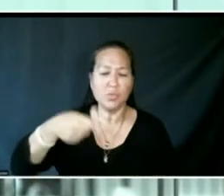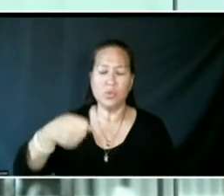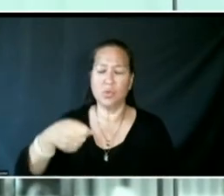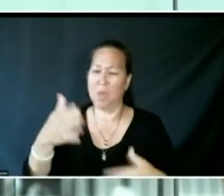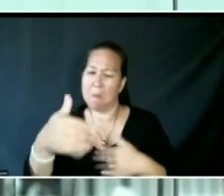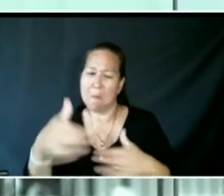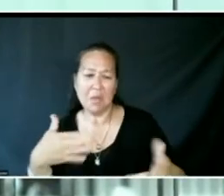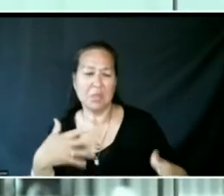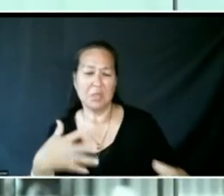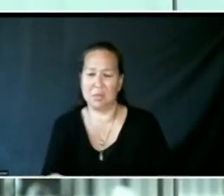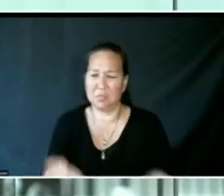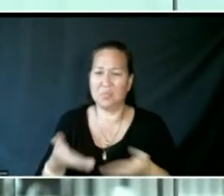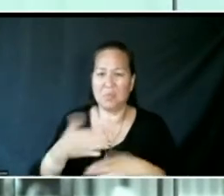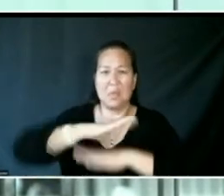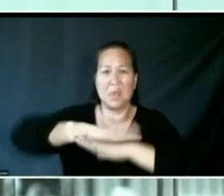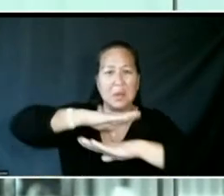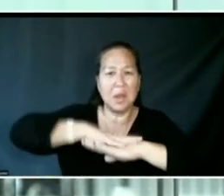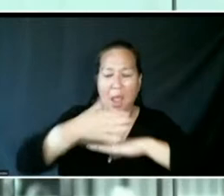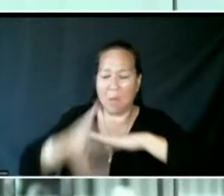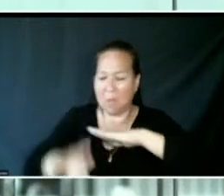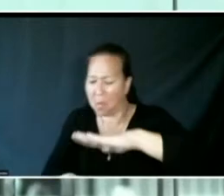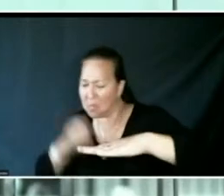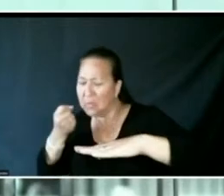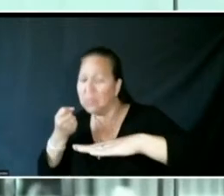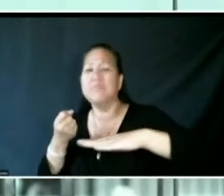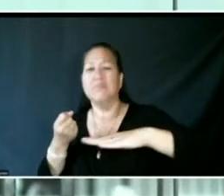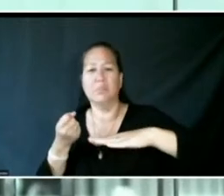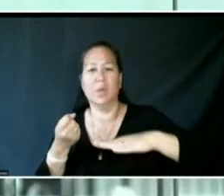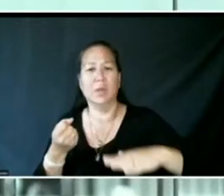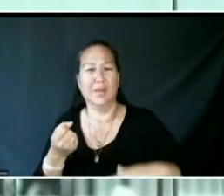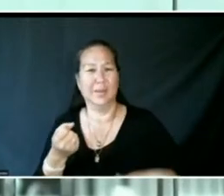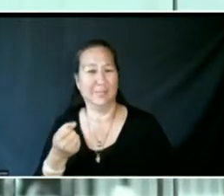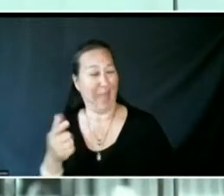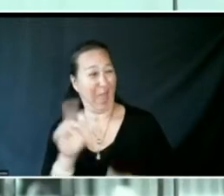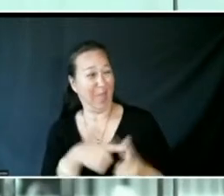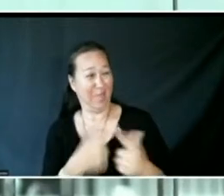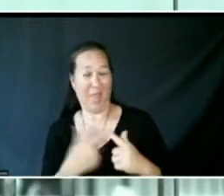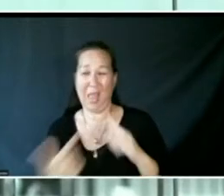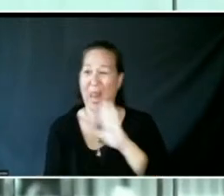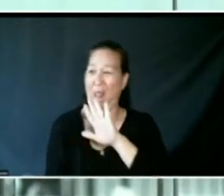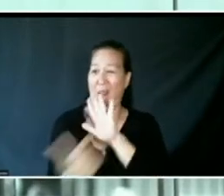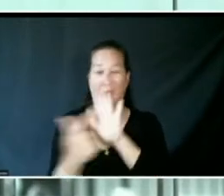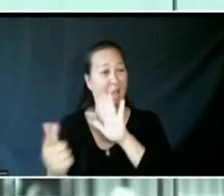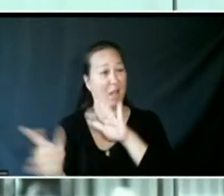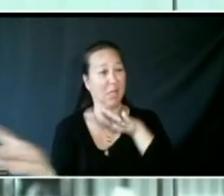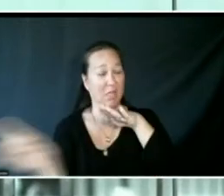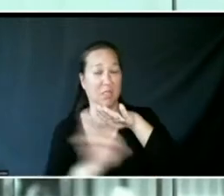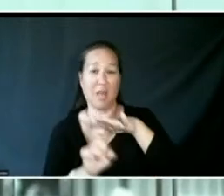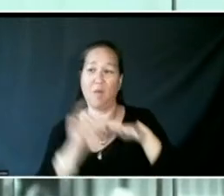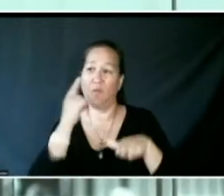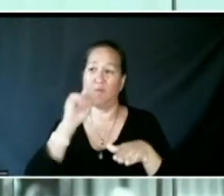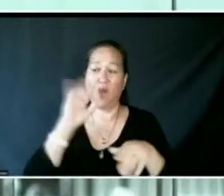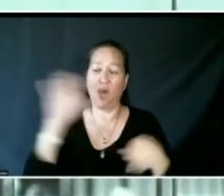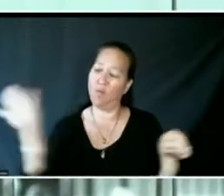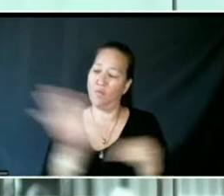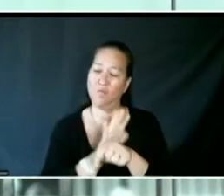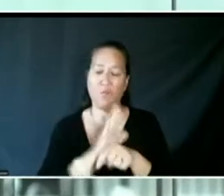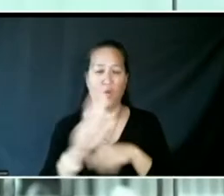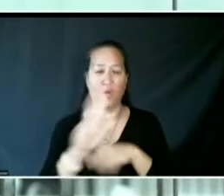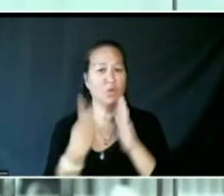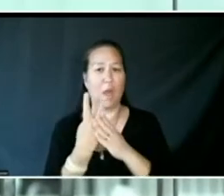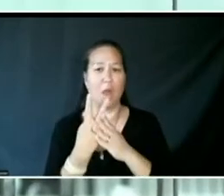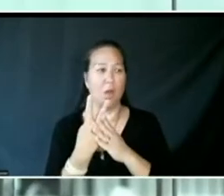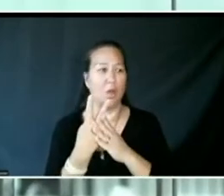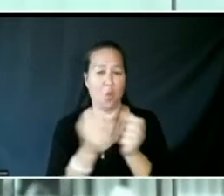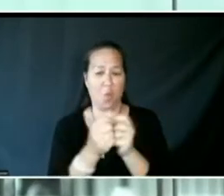saw it on television, totally fraudulent, and illegally scanned them for nearly 2 hours, totally unsupervised.